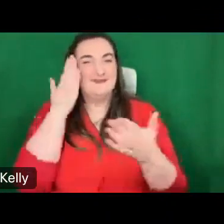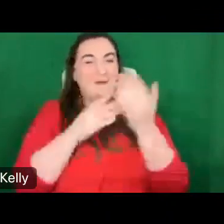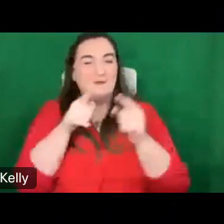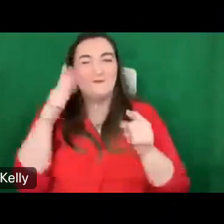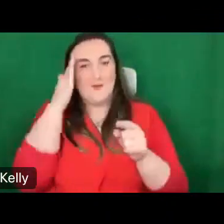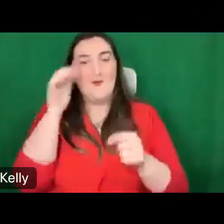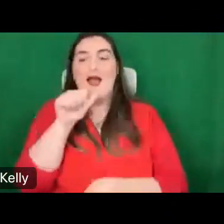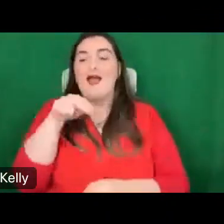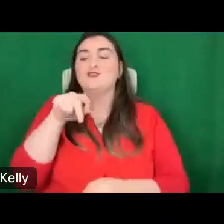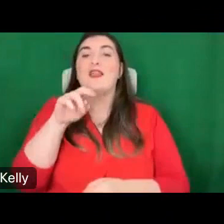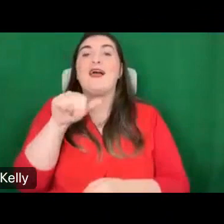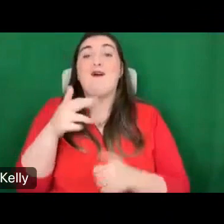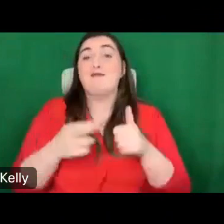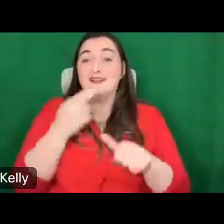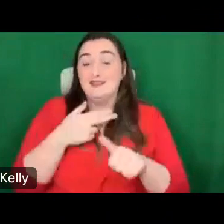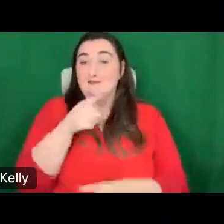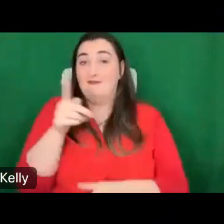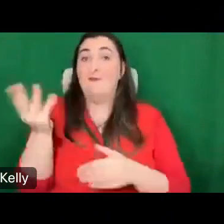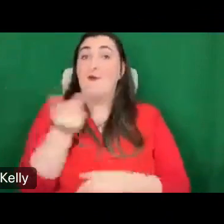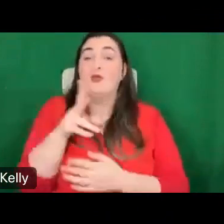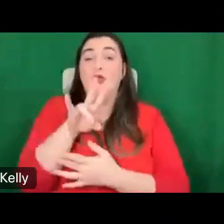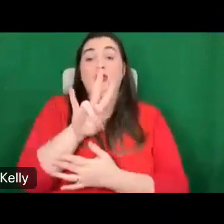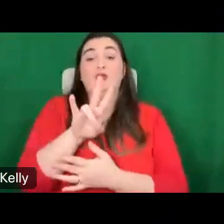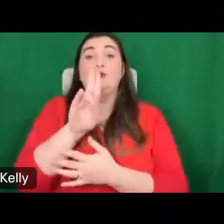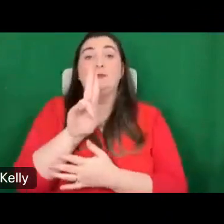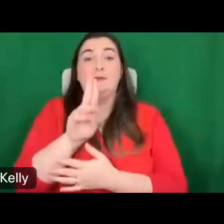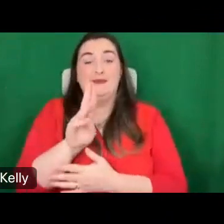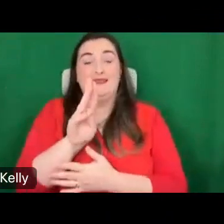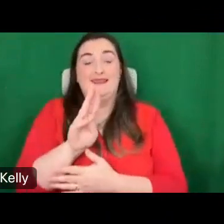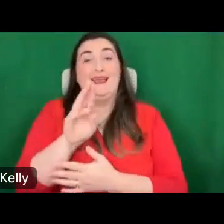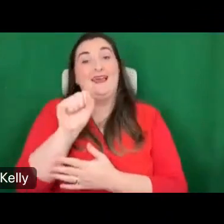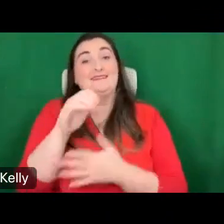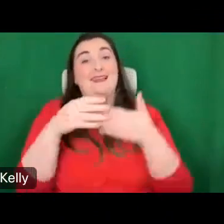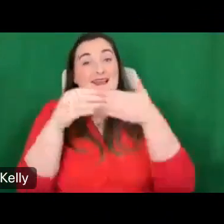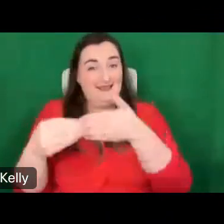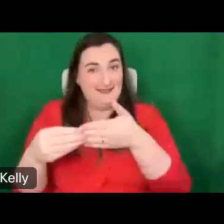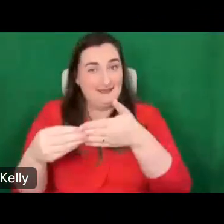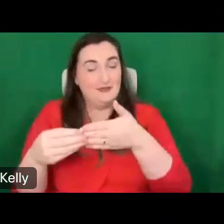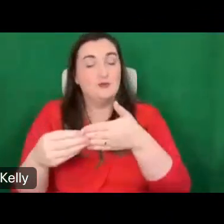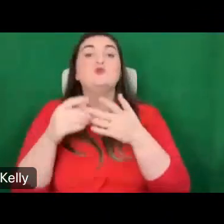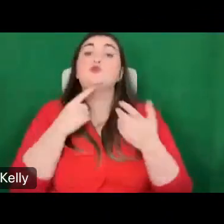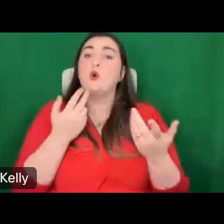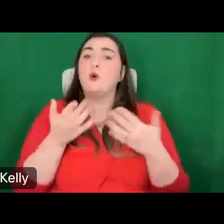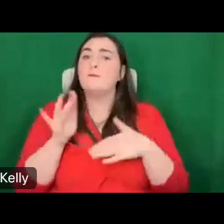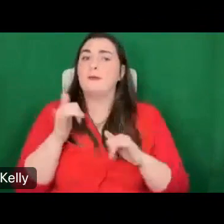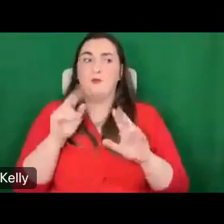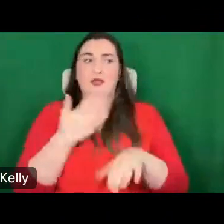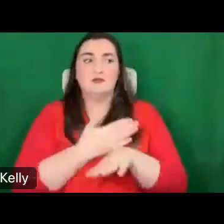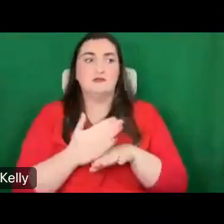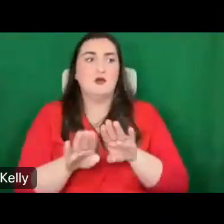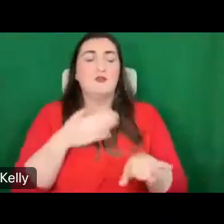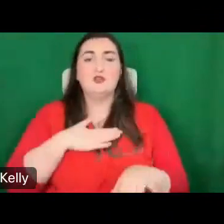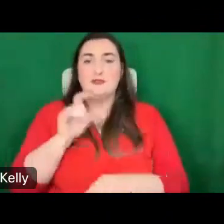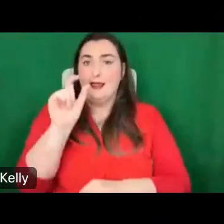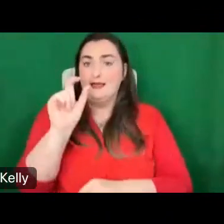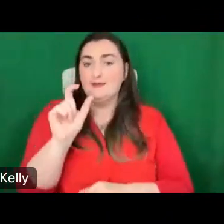to you both. You're both QPS leads in the community and the acutes sections. So what we might just start off with is just a little bit of,